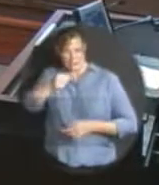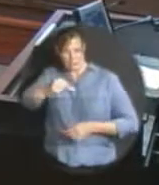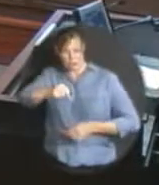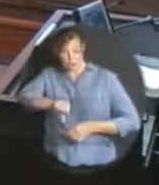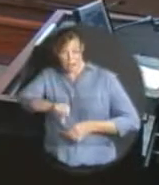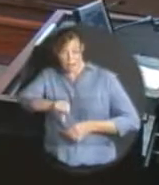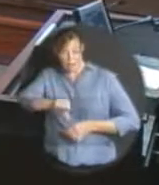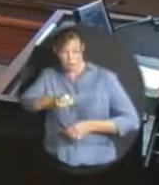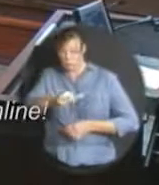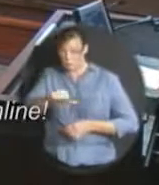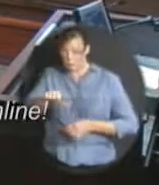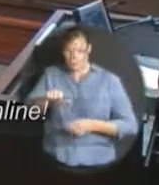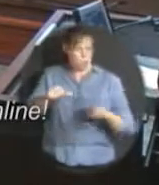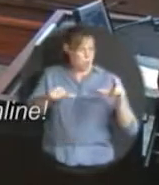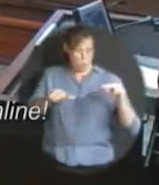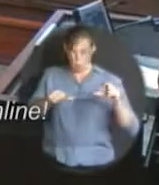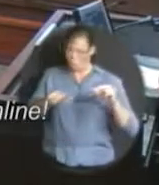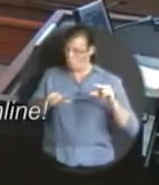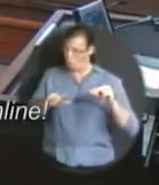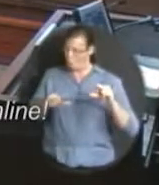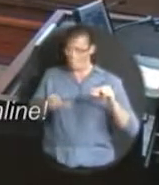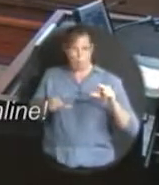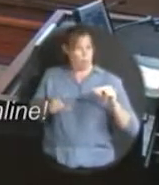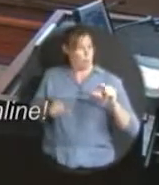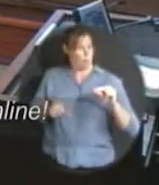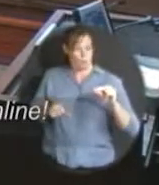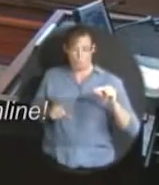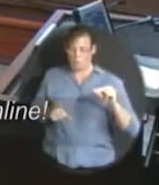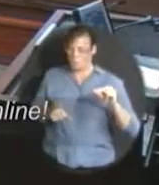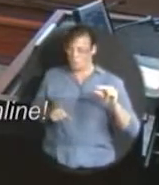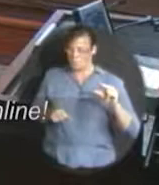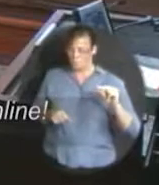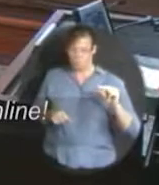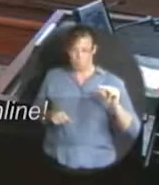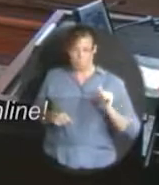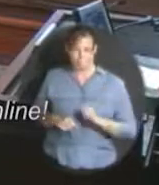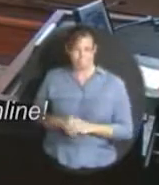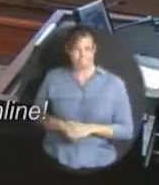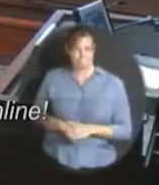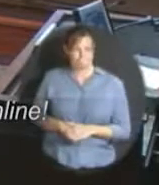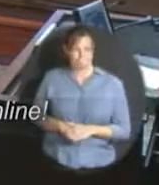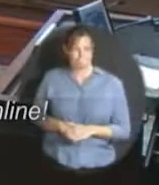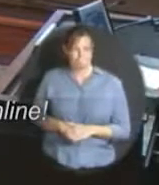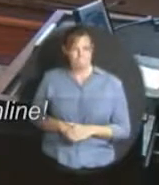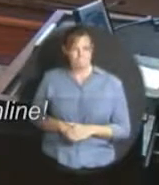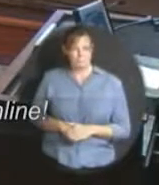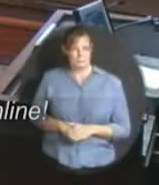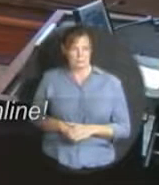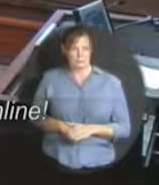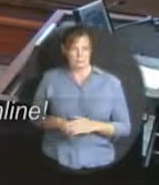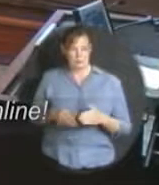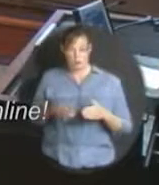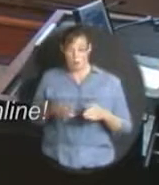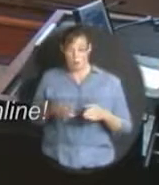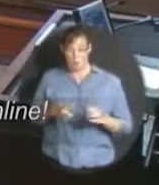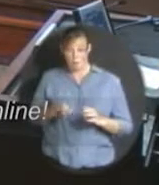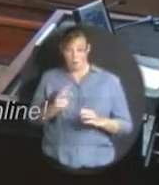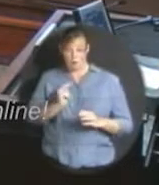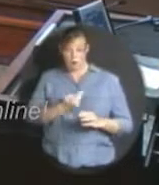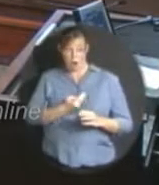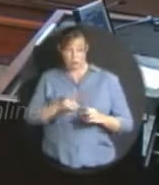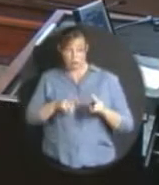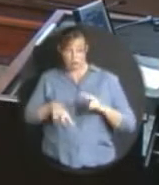Are there any No. classes where there's not room? No. No. Is there a way for us to